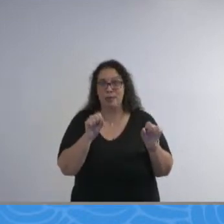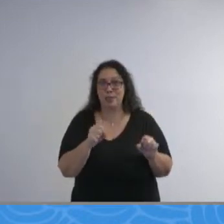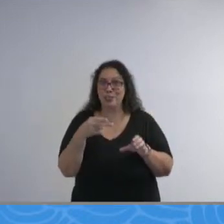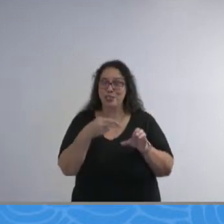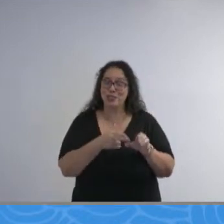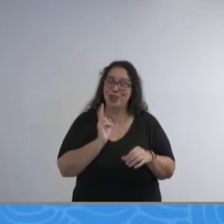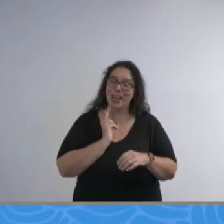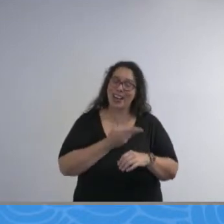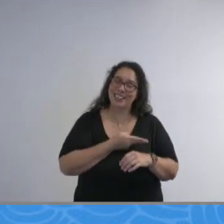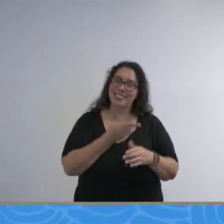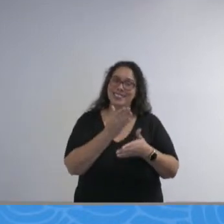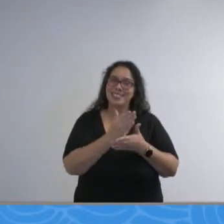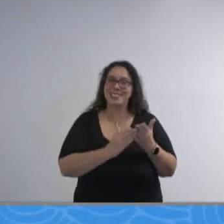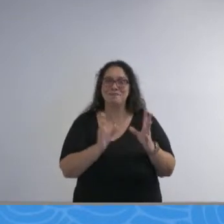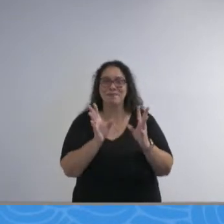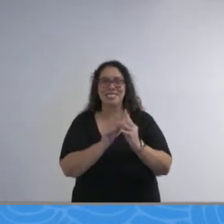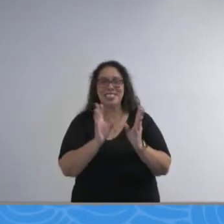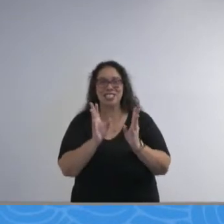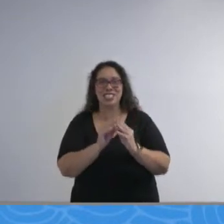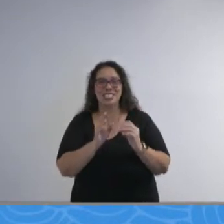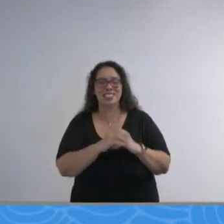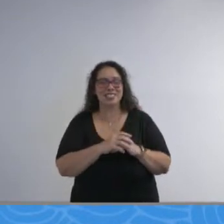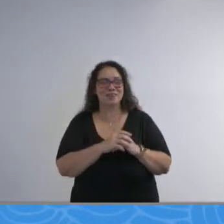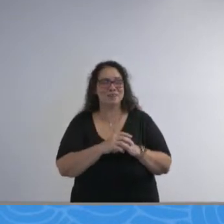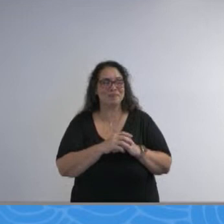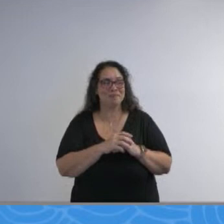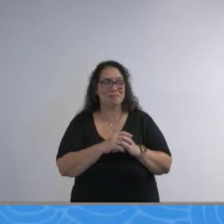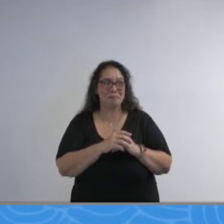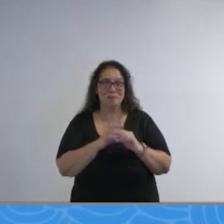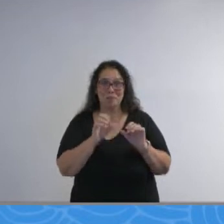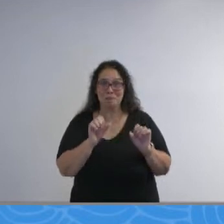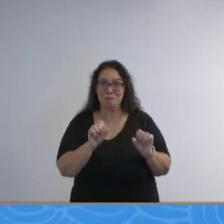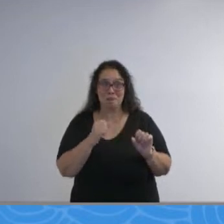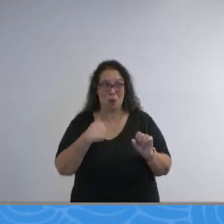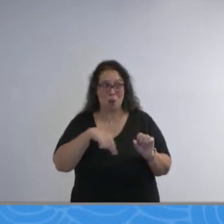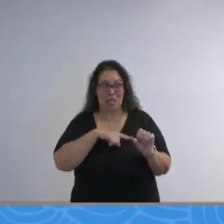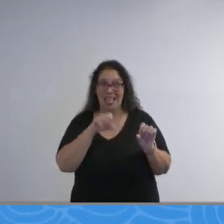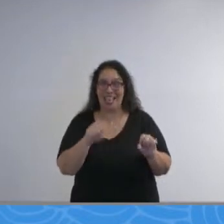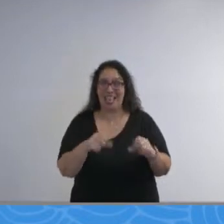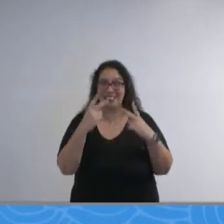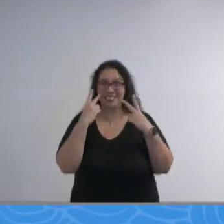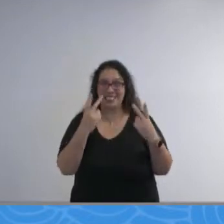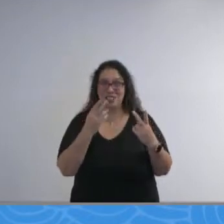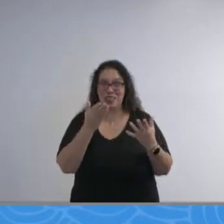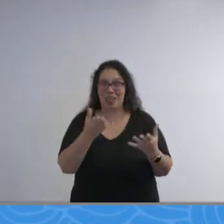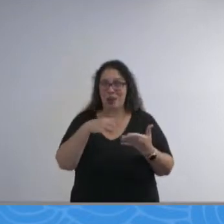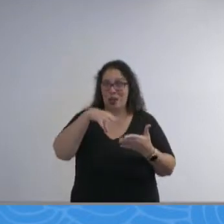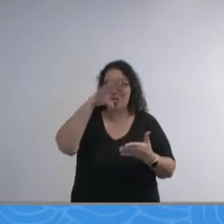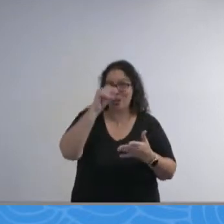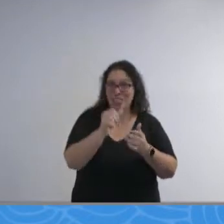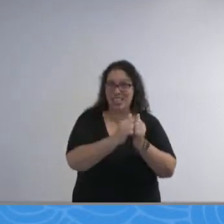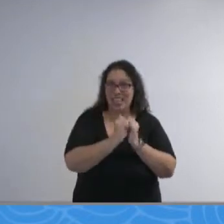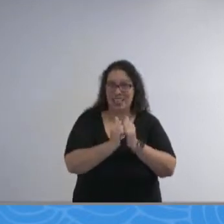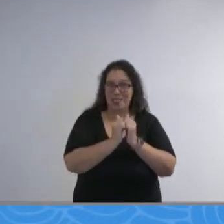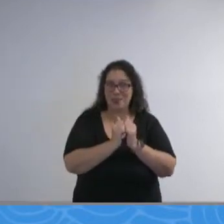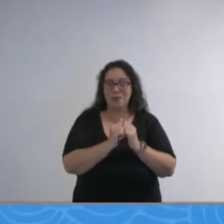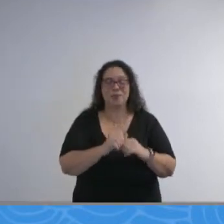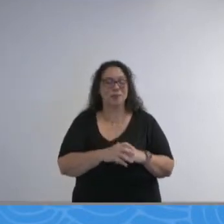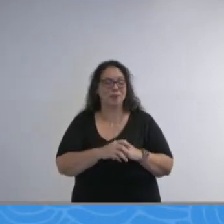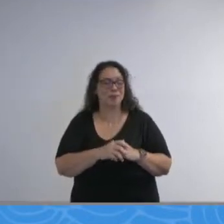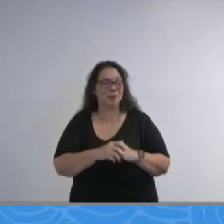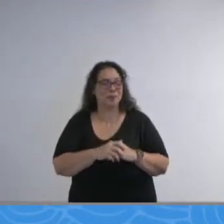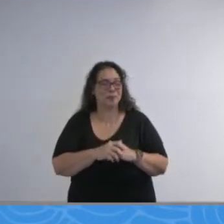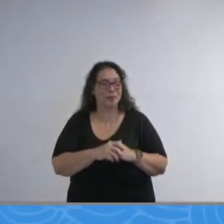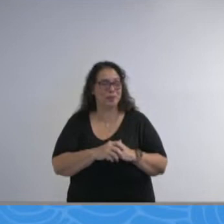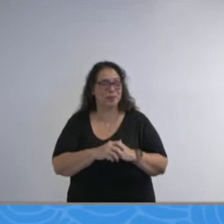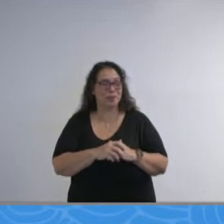join us at some of these sessions and that we can see you there and learn together as well.